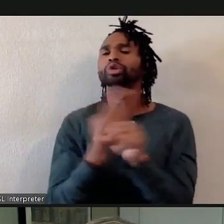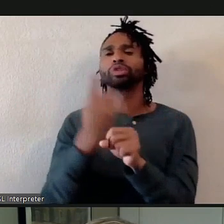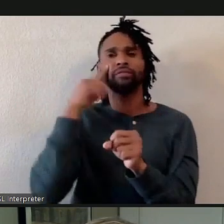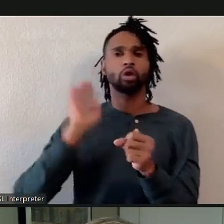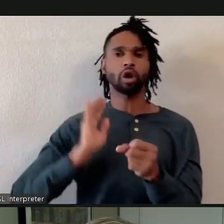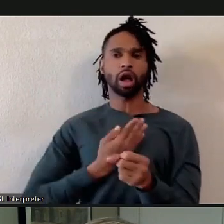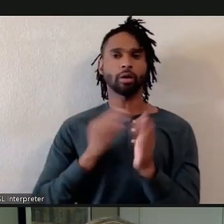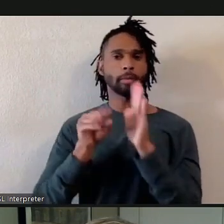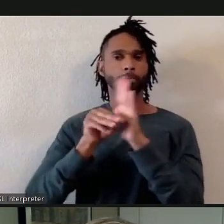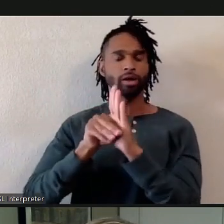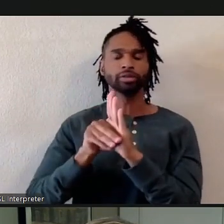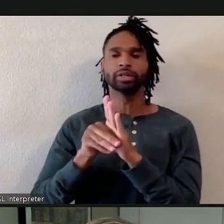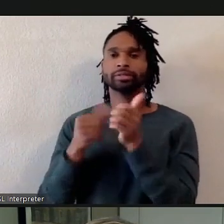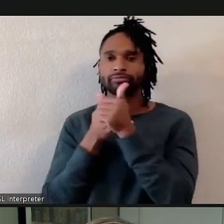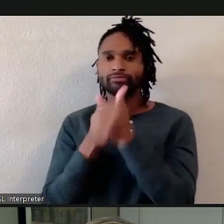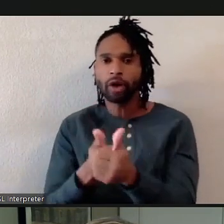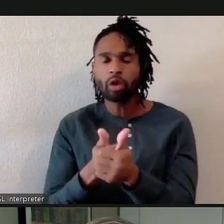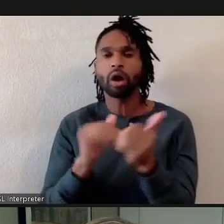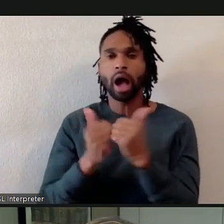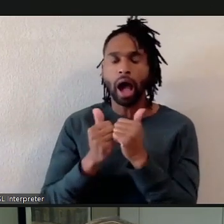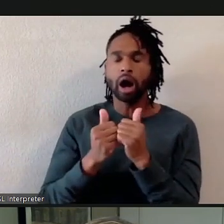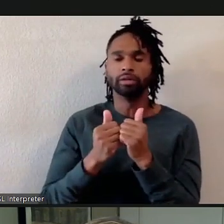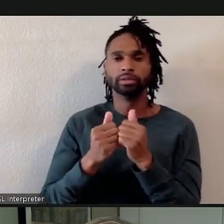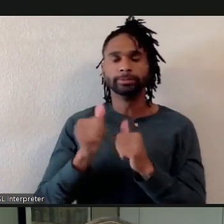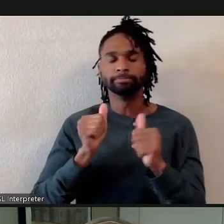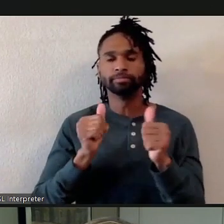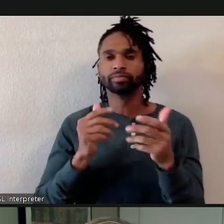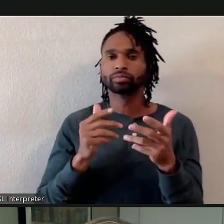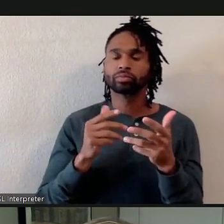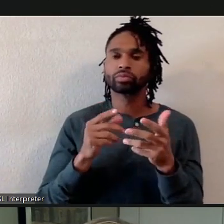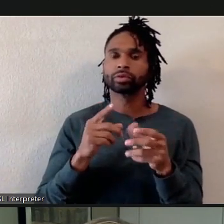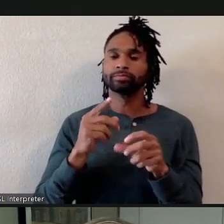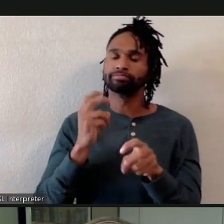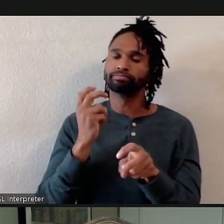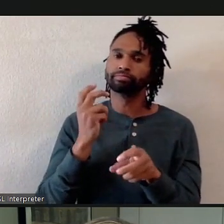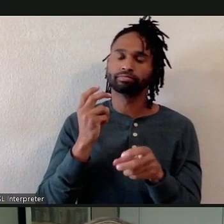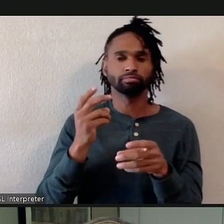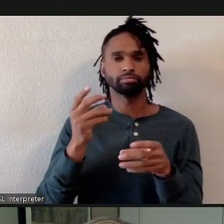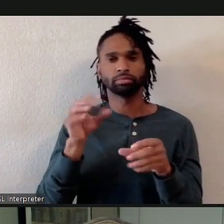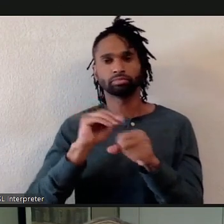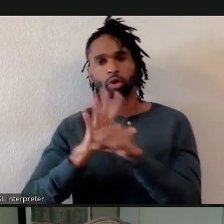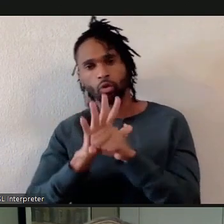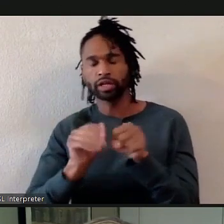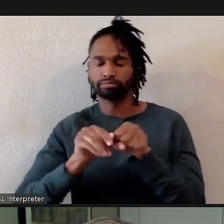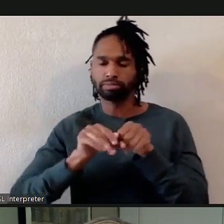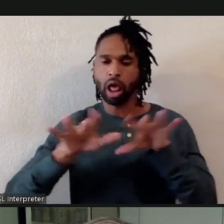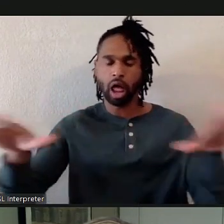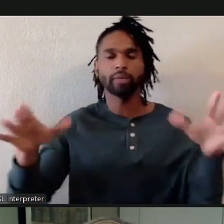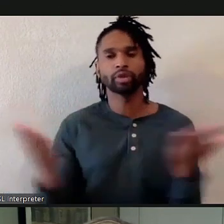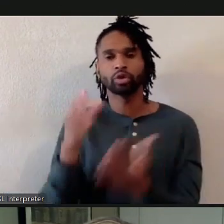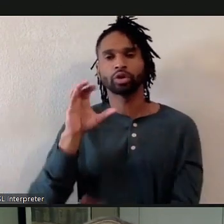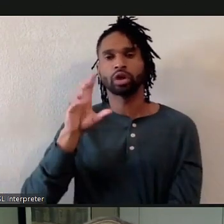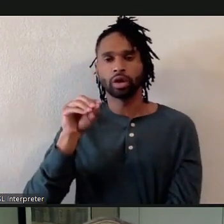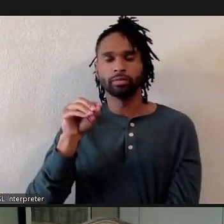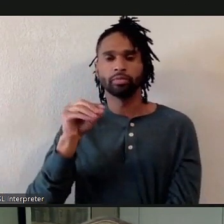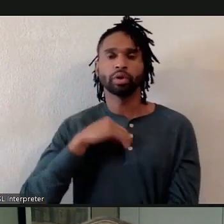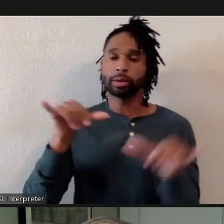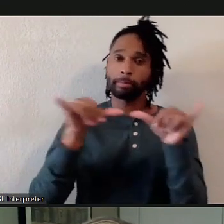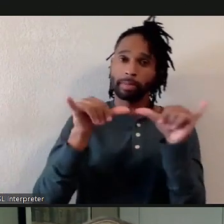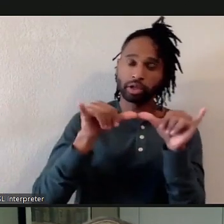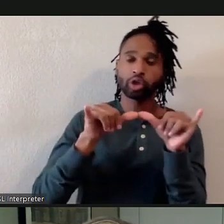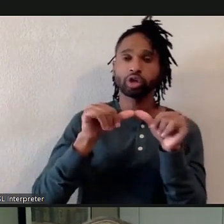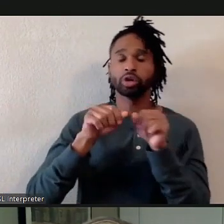to track how aggressively the epidemic is spreading in Colorado. We measure the effective